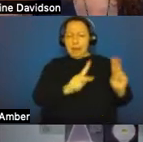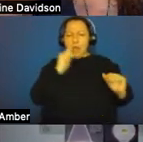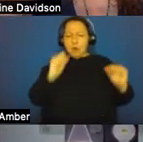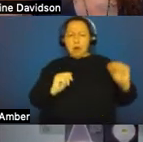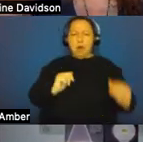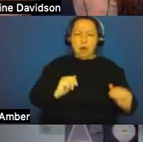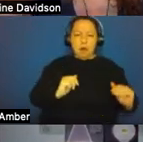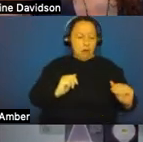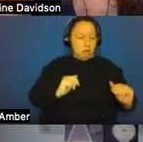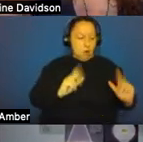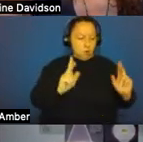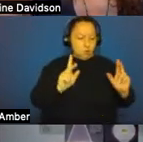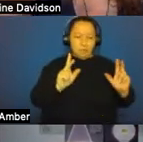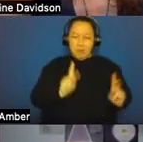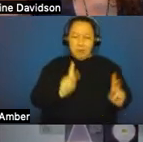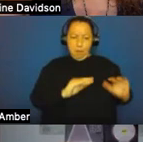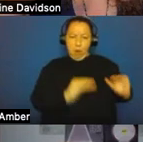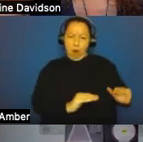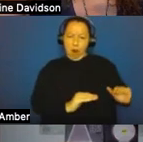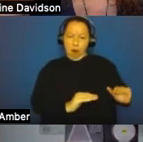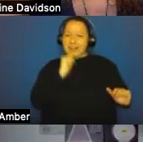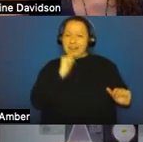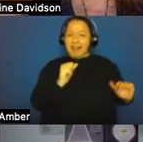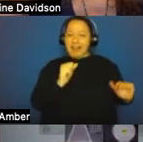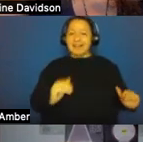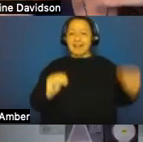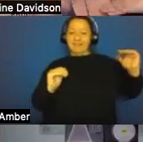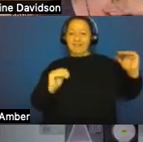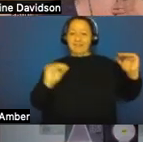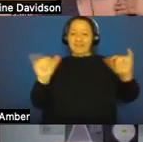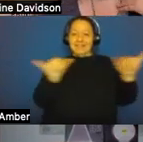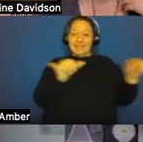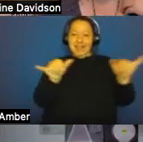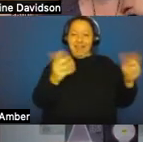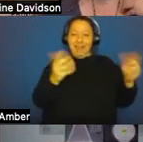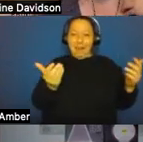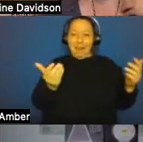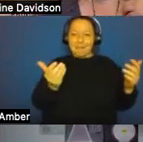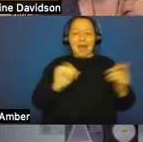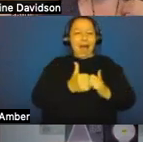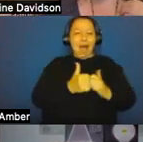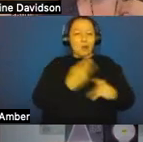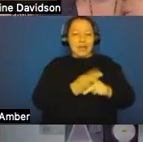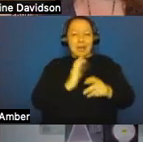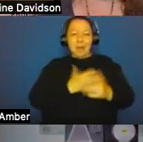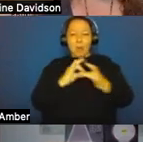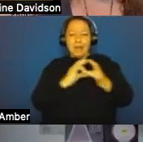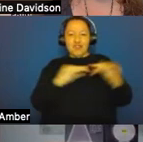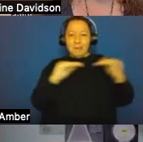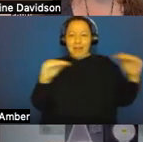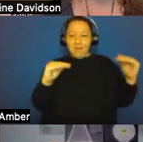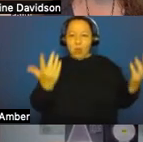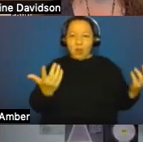we keep that relationship level with one another? And one of the ways that we think about that is have